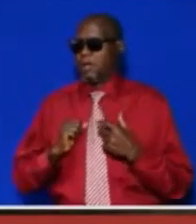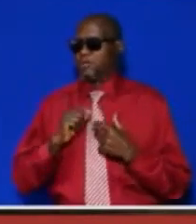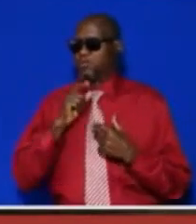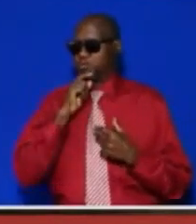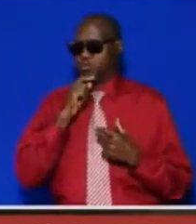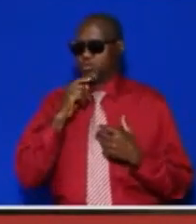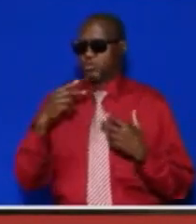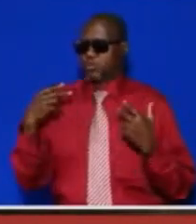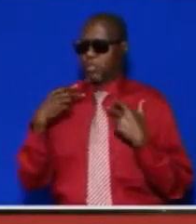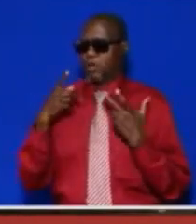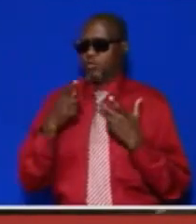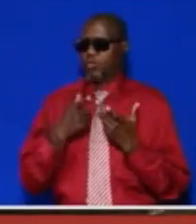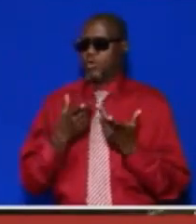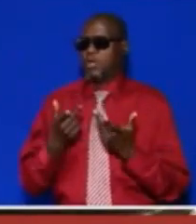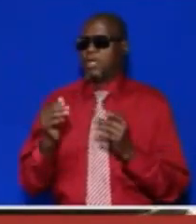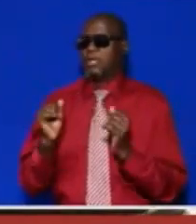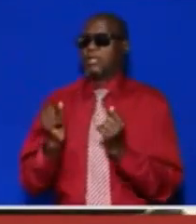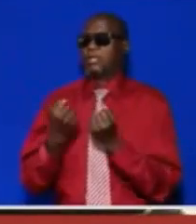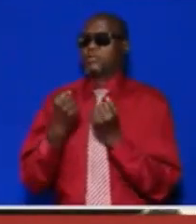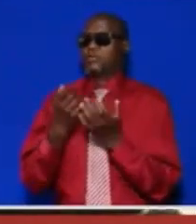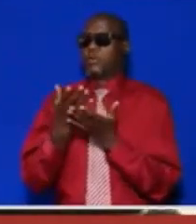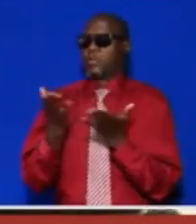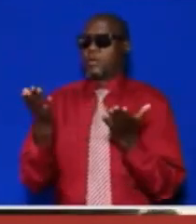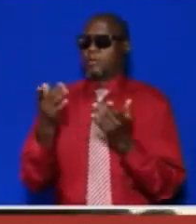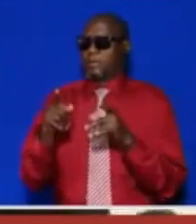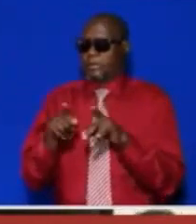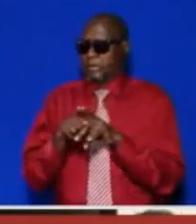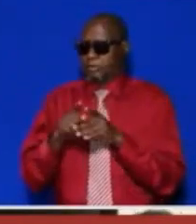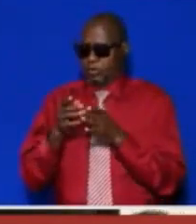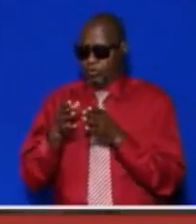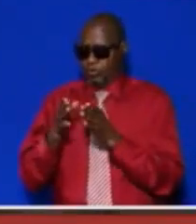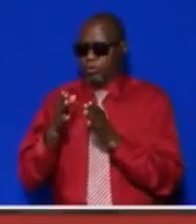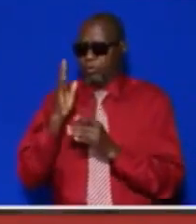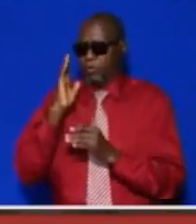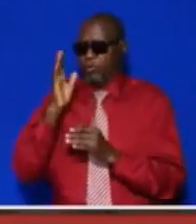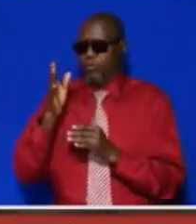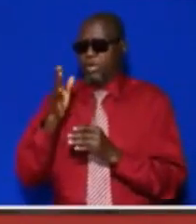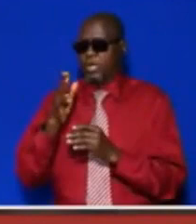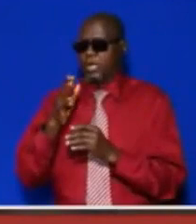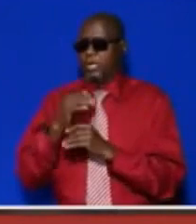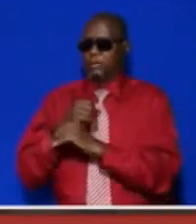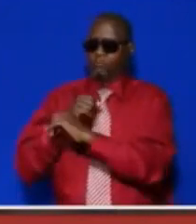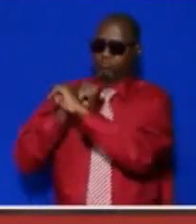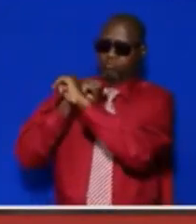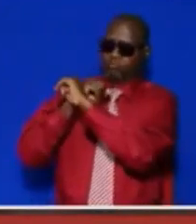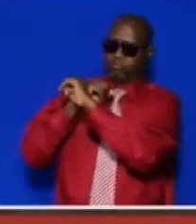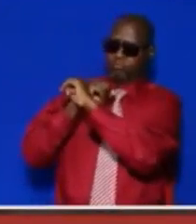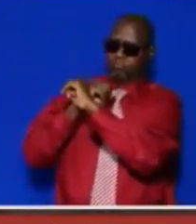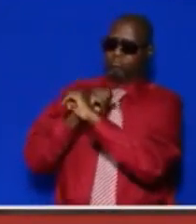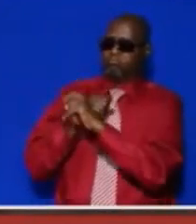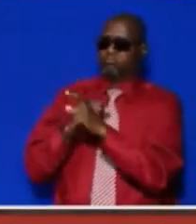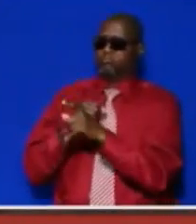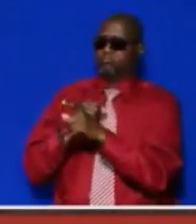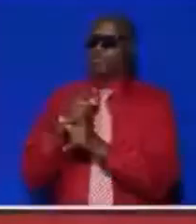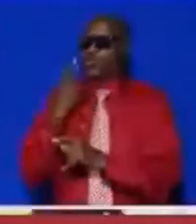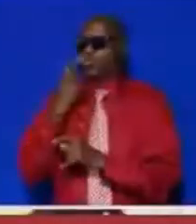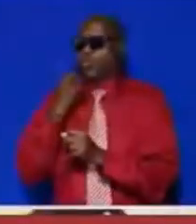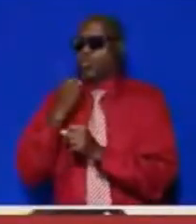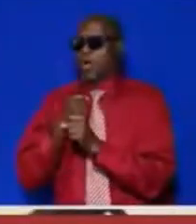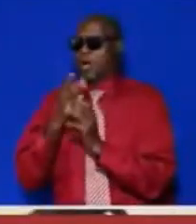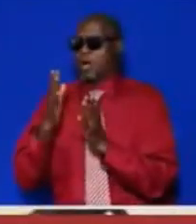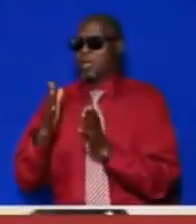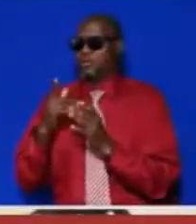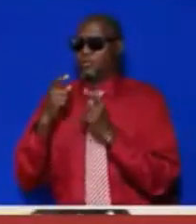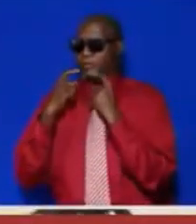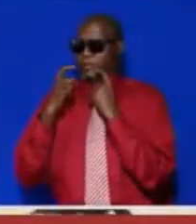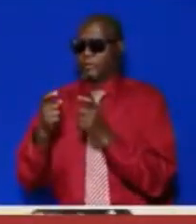will rescue them. But in the same breath, we will resist those that are workers of iniquity. Some